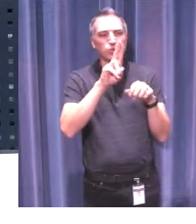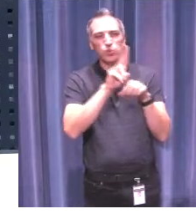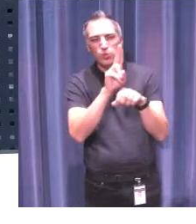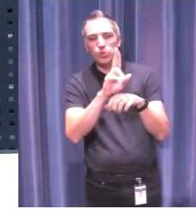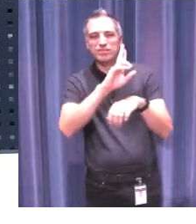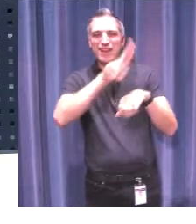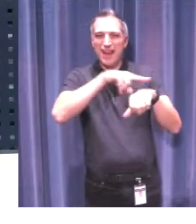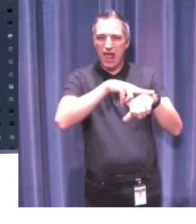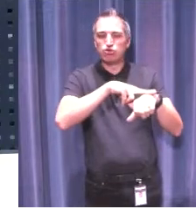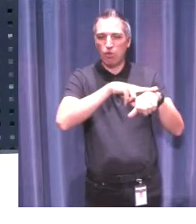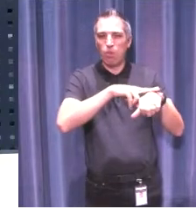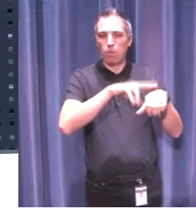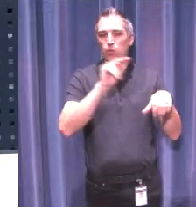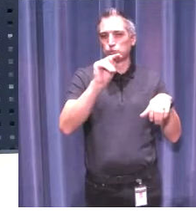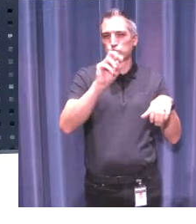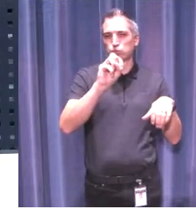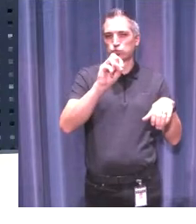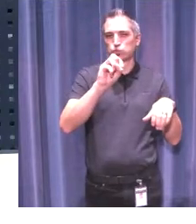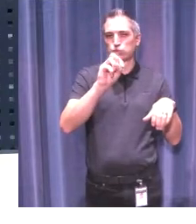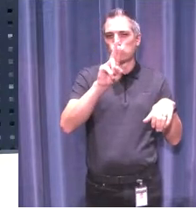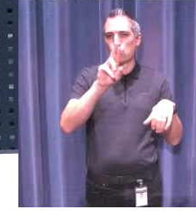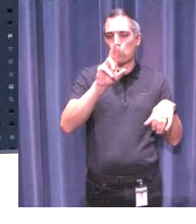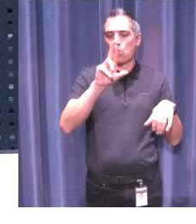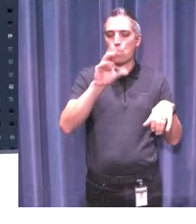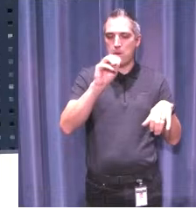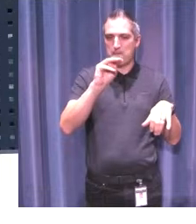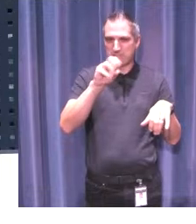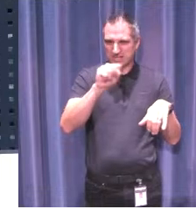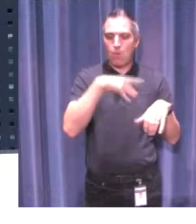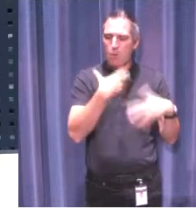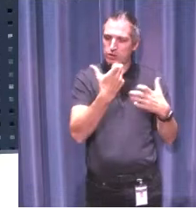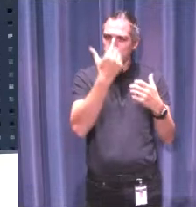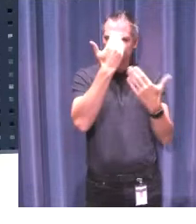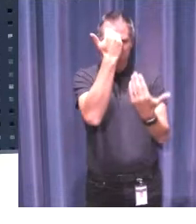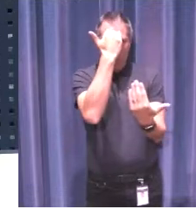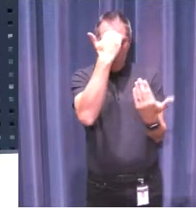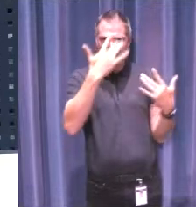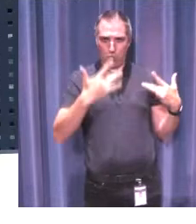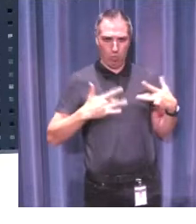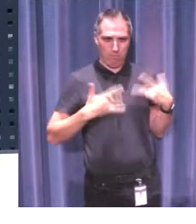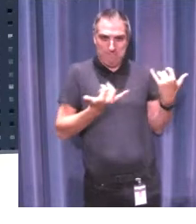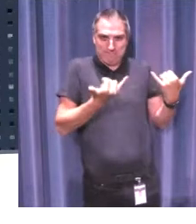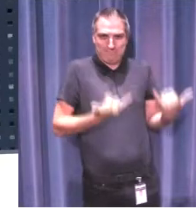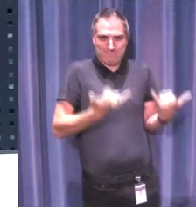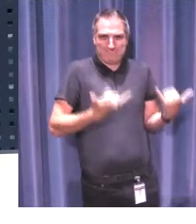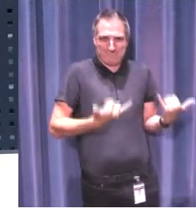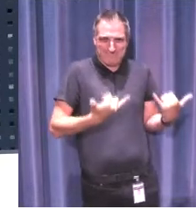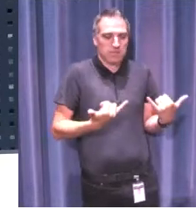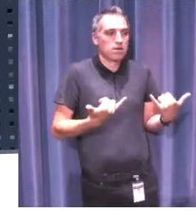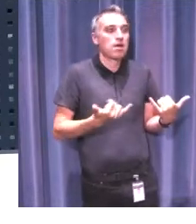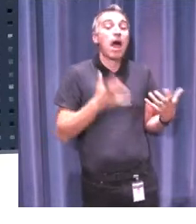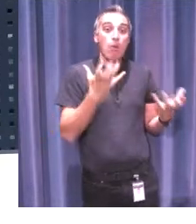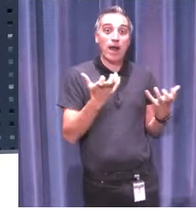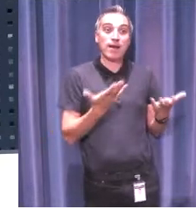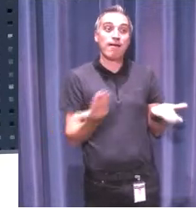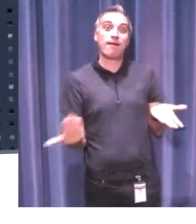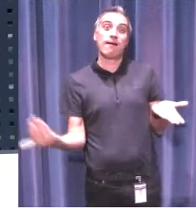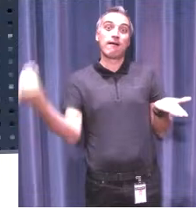norms, and I wanted to have a baseline. And then I wanted to measure it